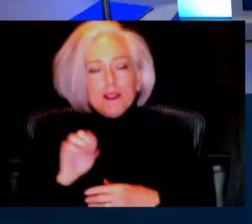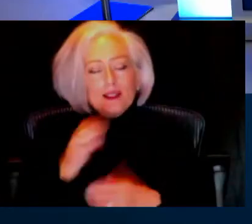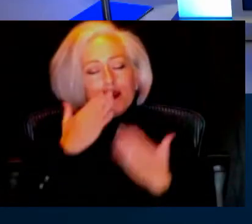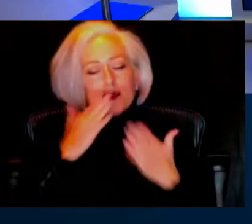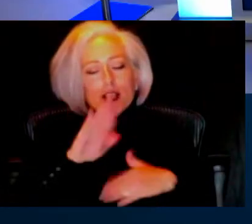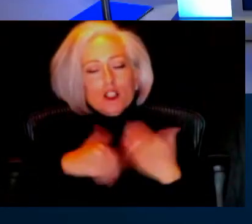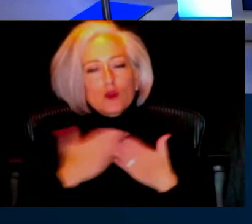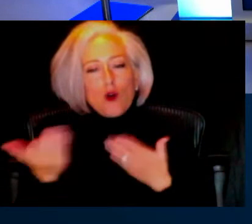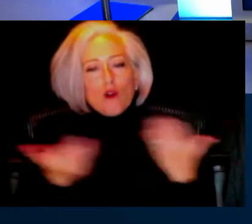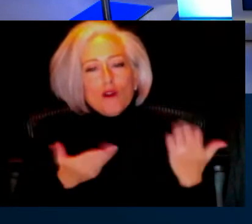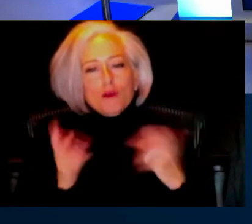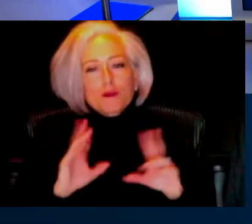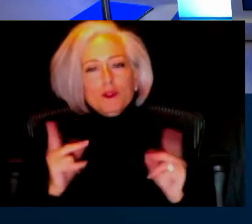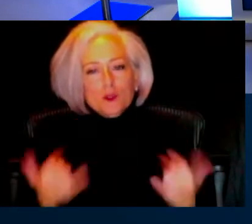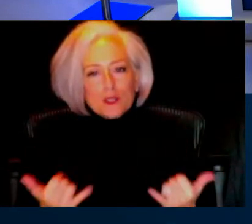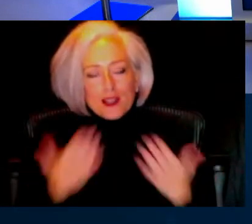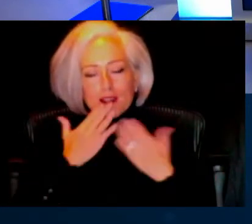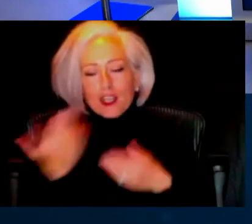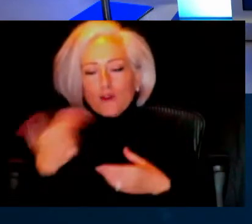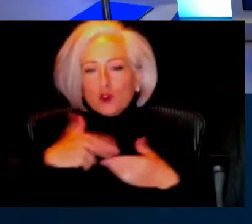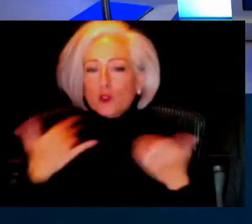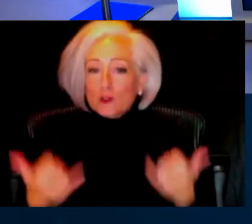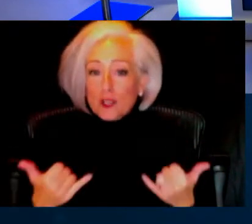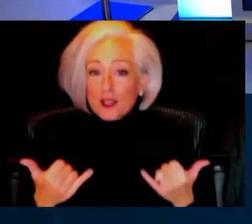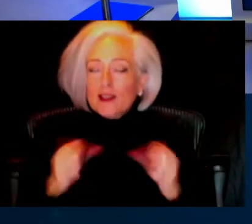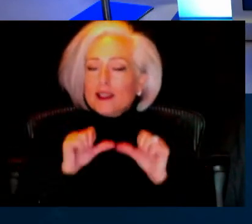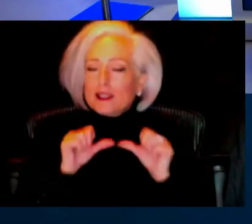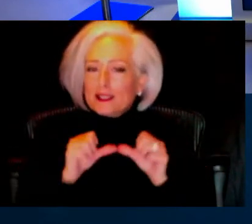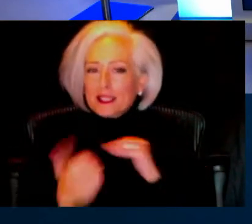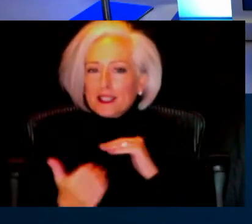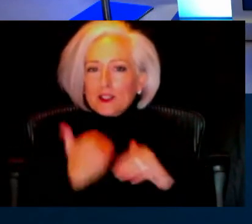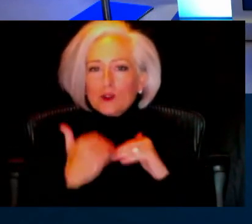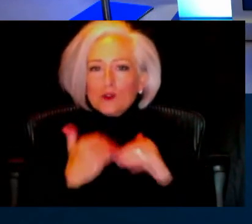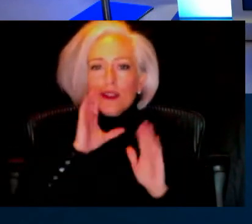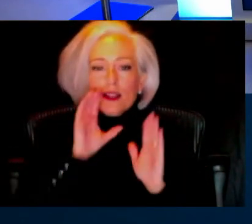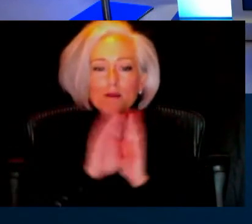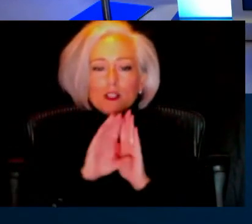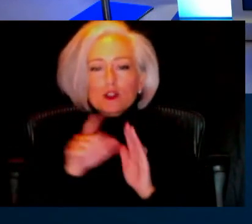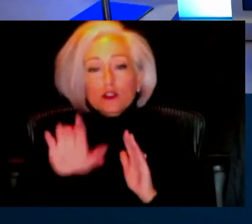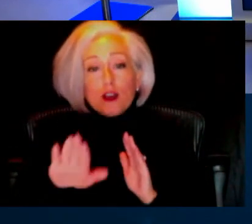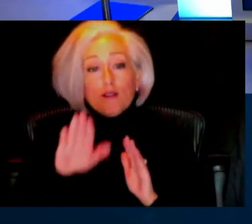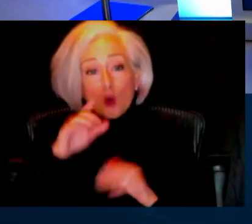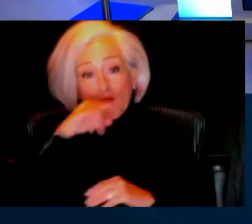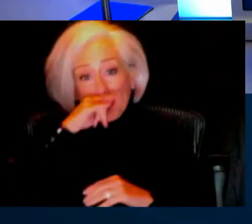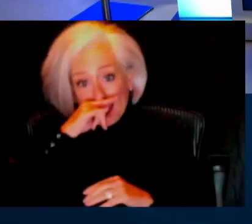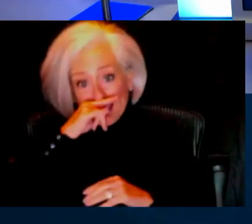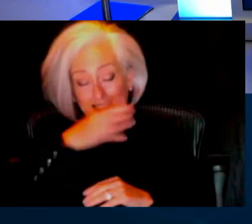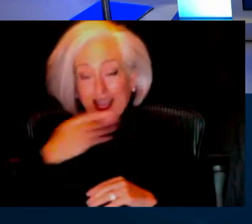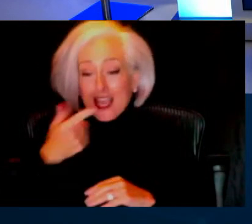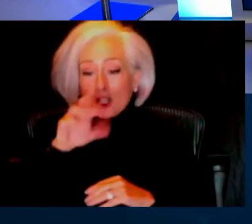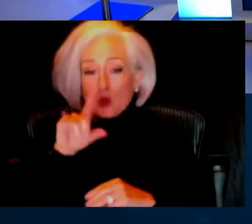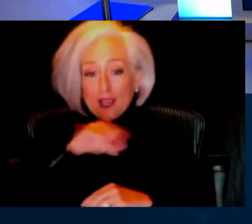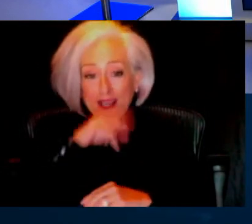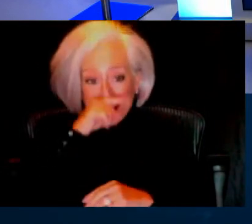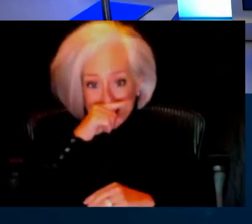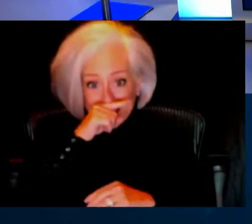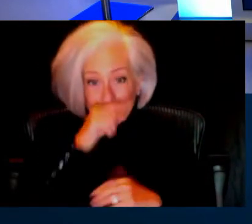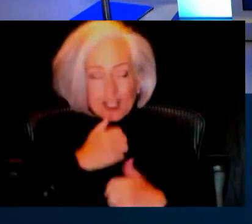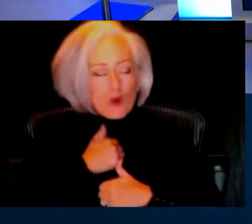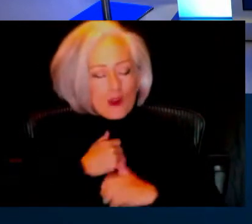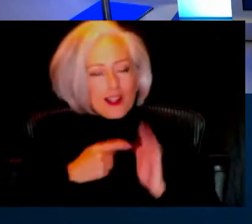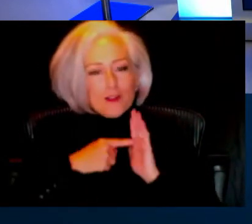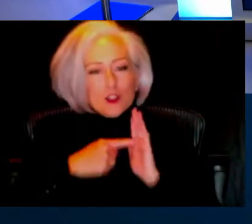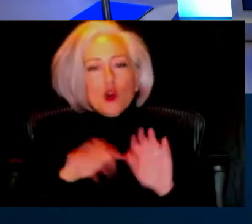thank you all for joining us. And please continue to send in your photos of your kids and your grandkids. We love showing how they are